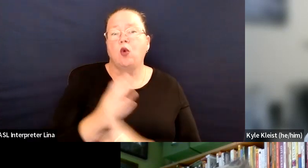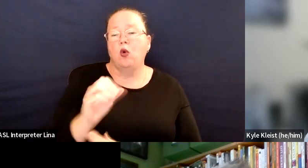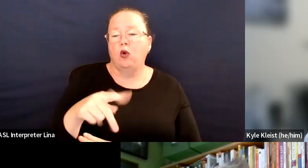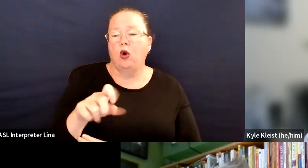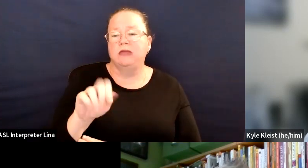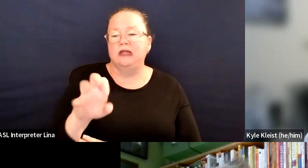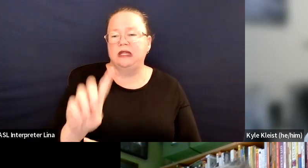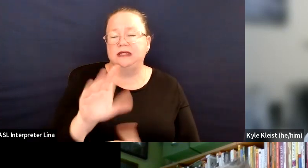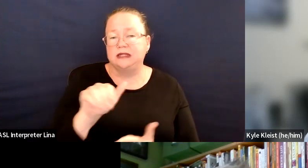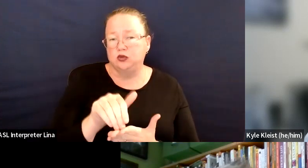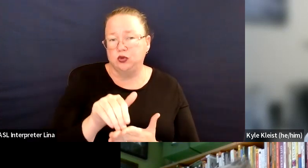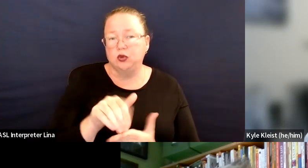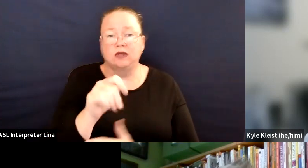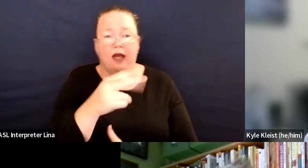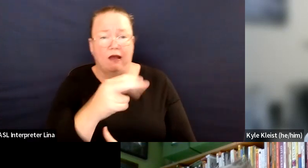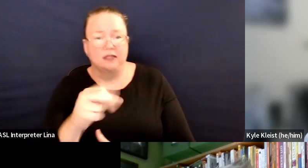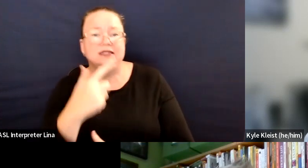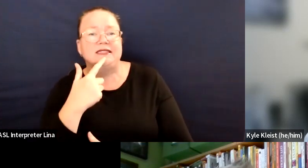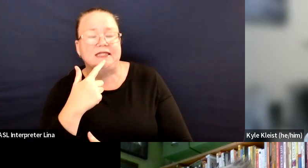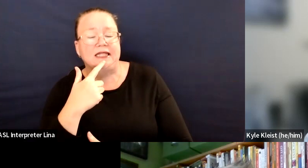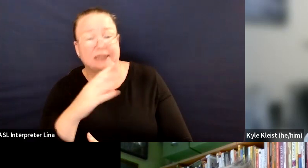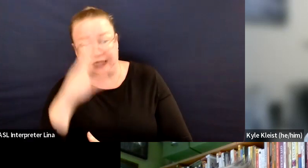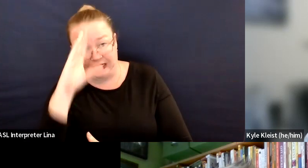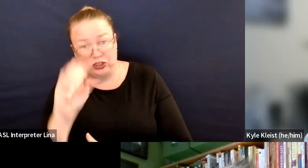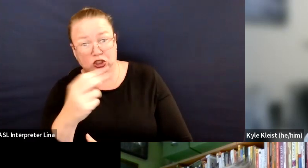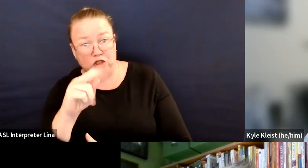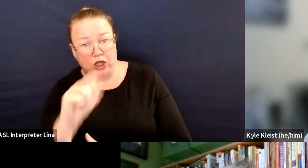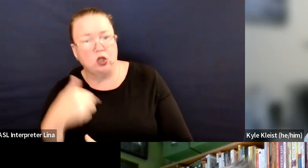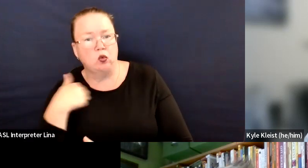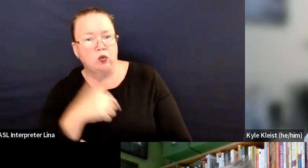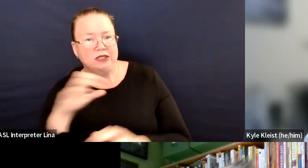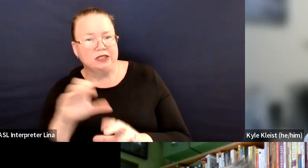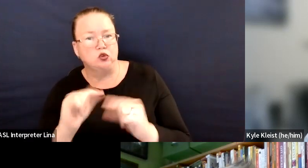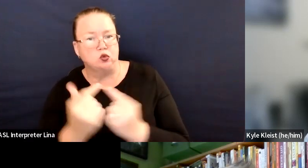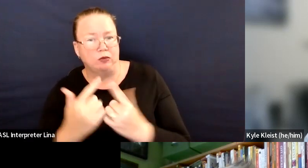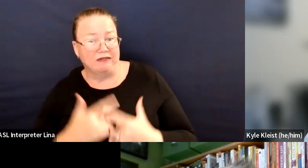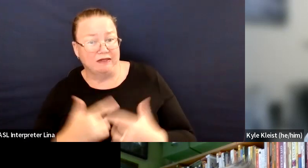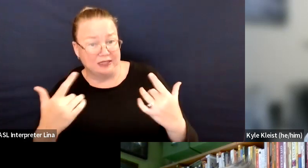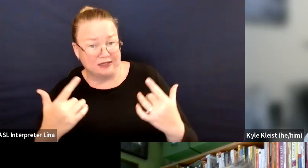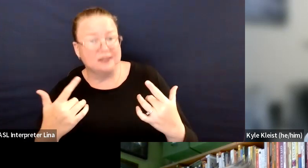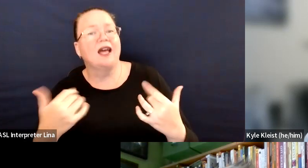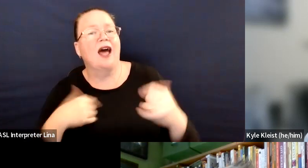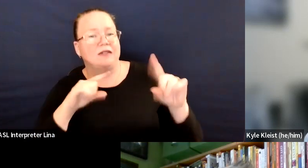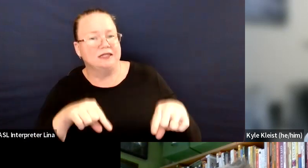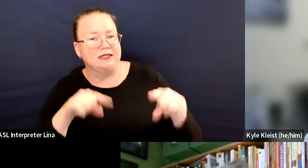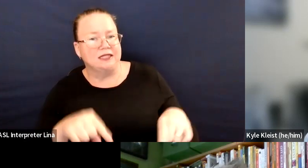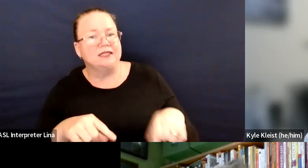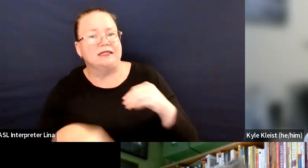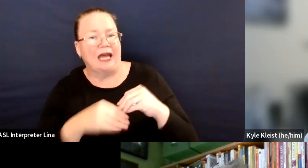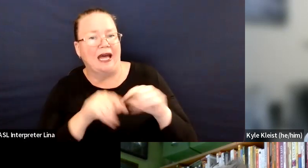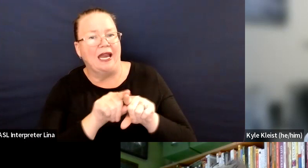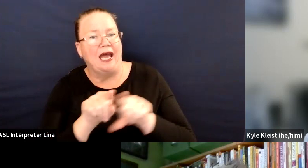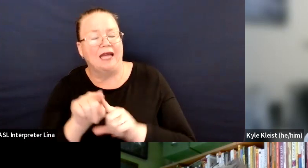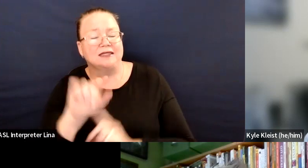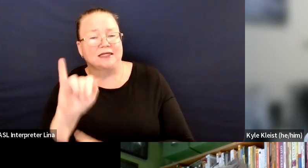Center. Kaylan says, hi Shauna, we did ours under group events and had the attendees added